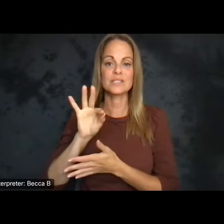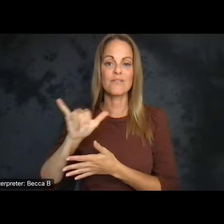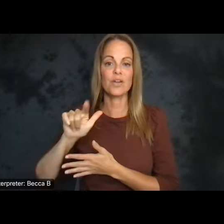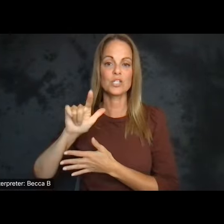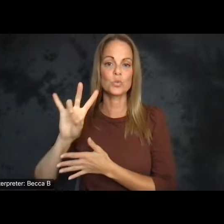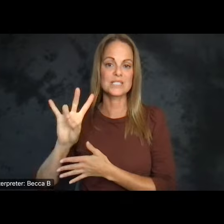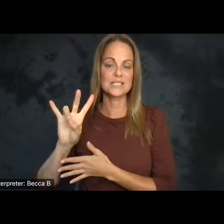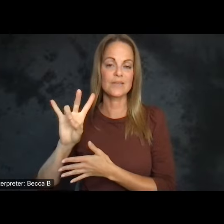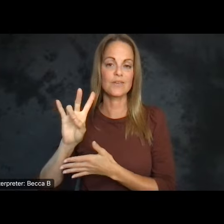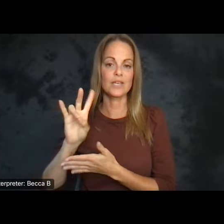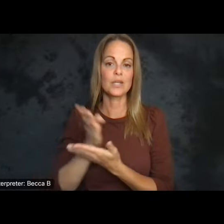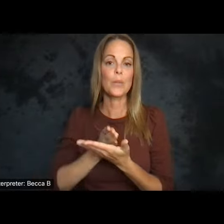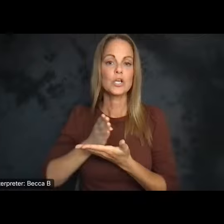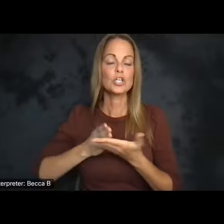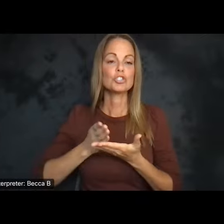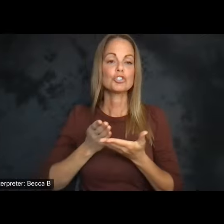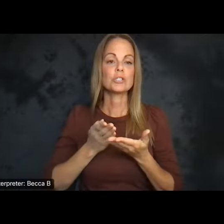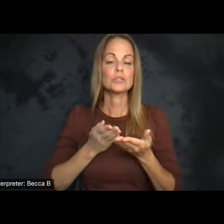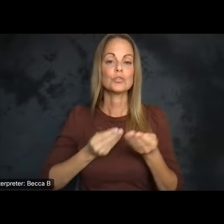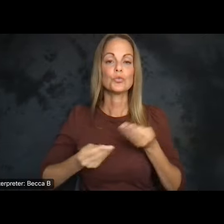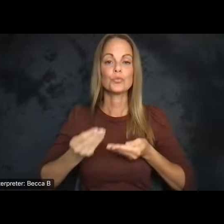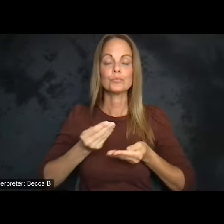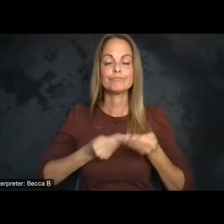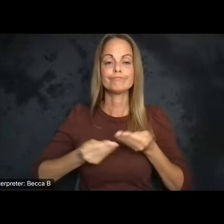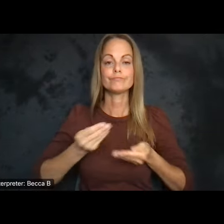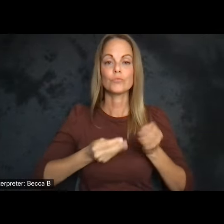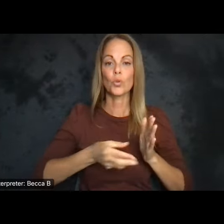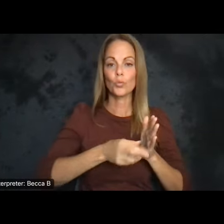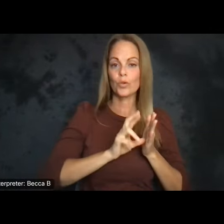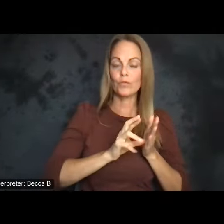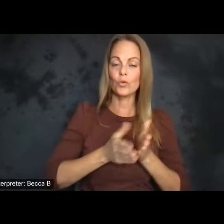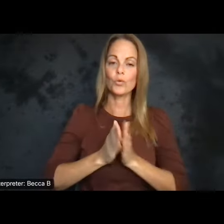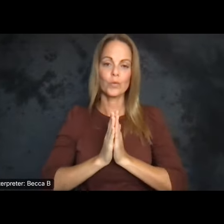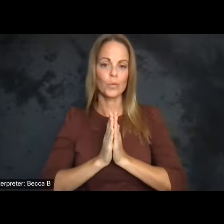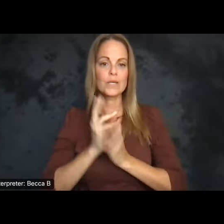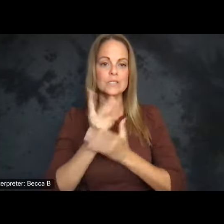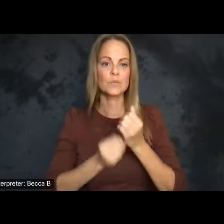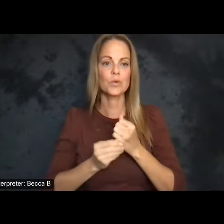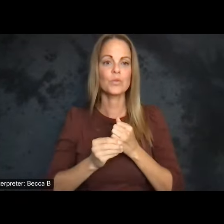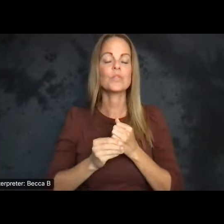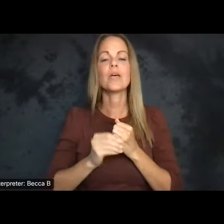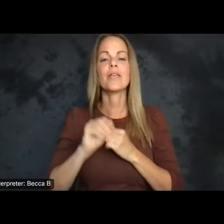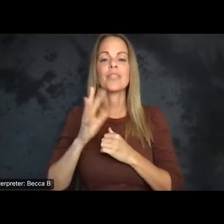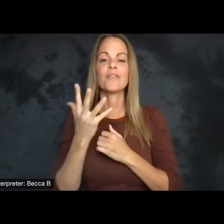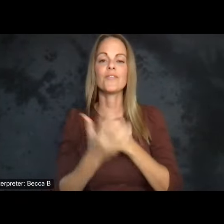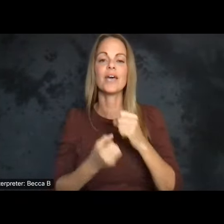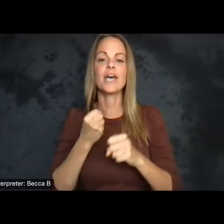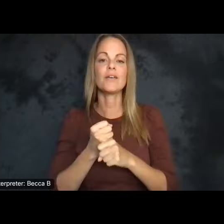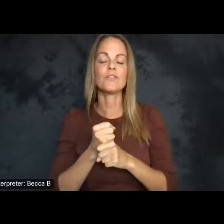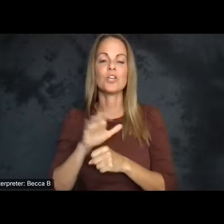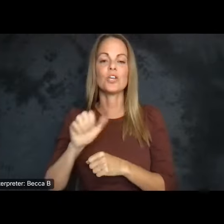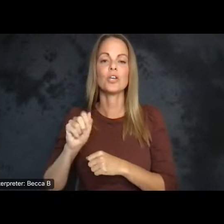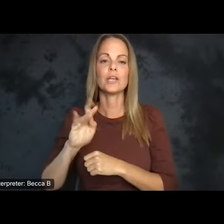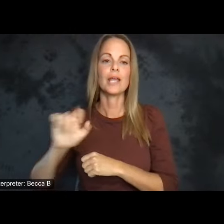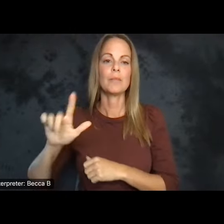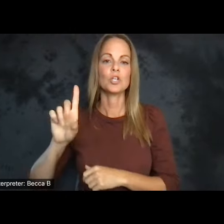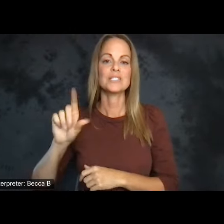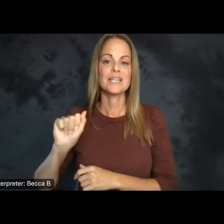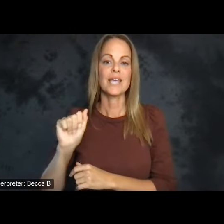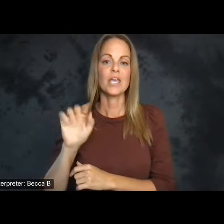budget review and request. You also have the 5-year capital DA 418 in front of